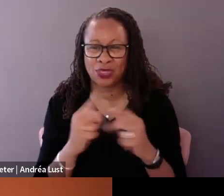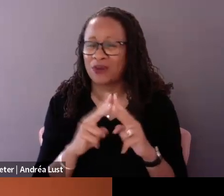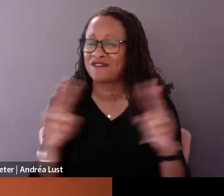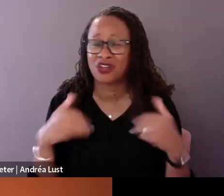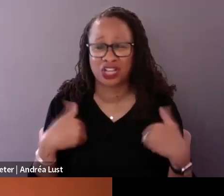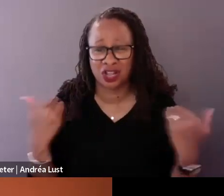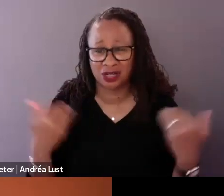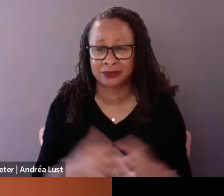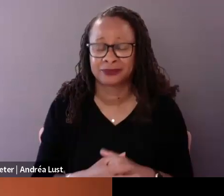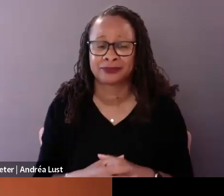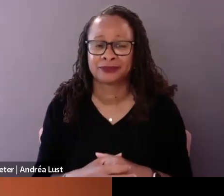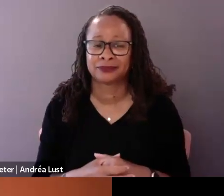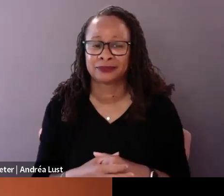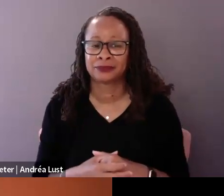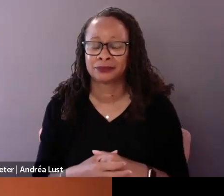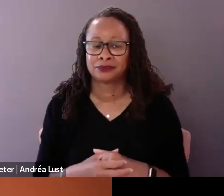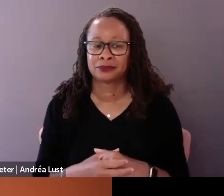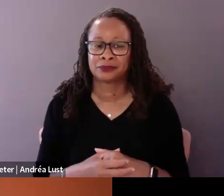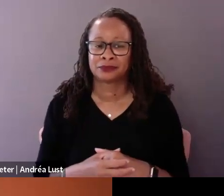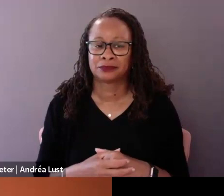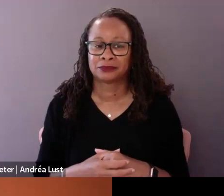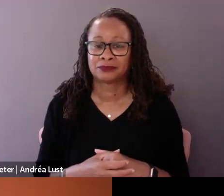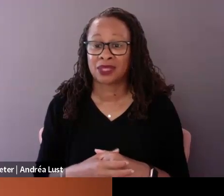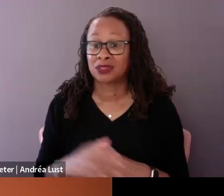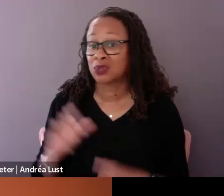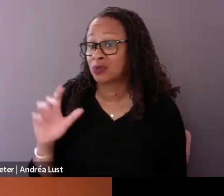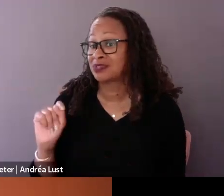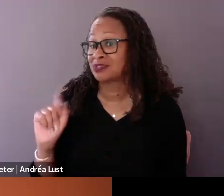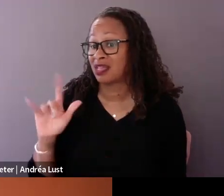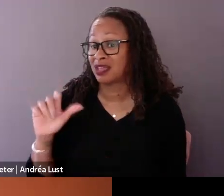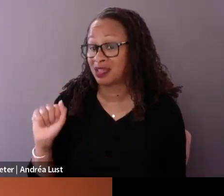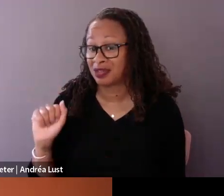young, you know, so she has been,